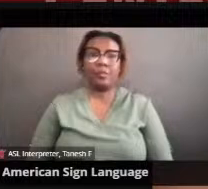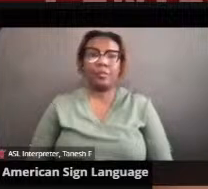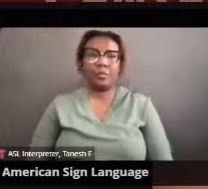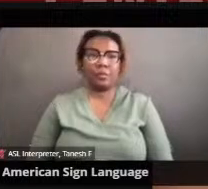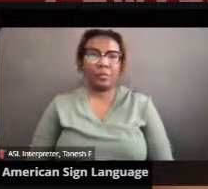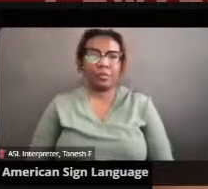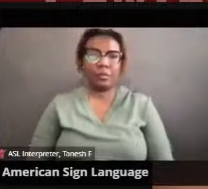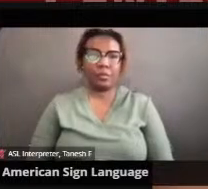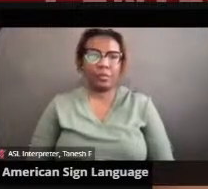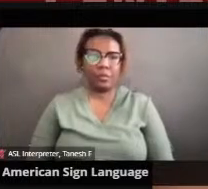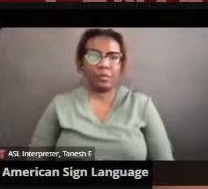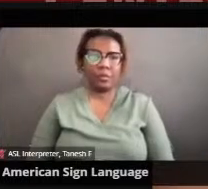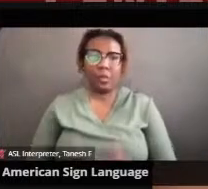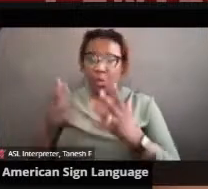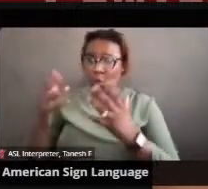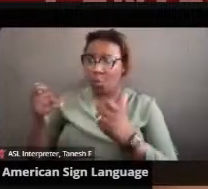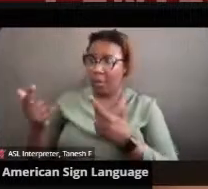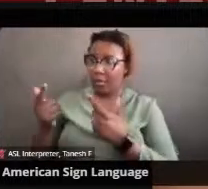You want me to share it, Pauline?